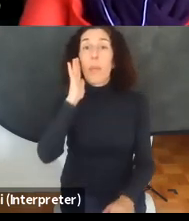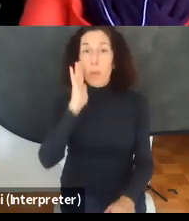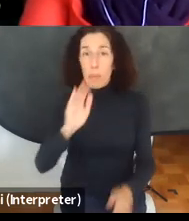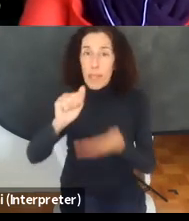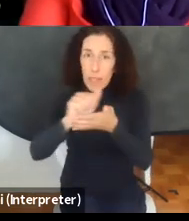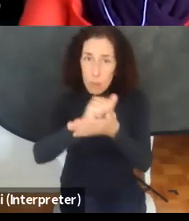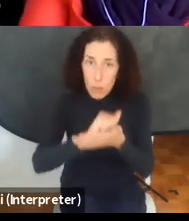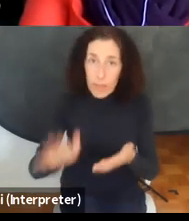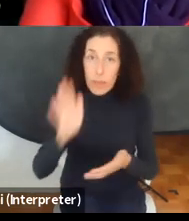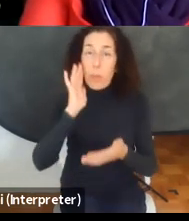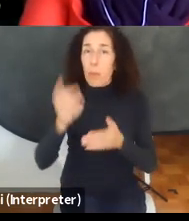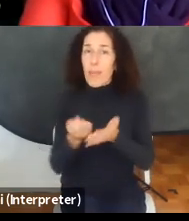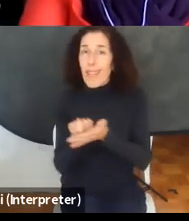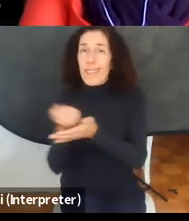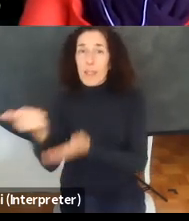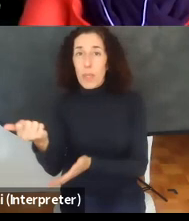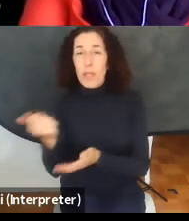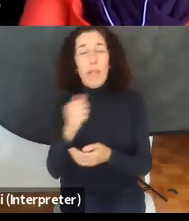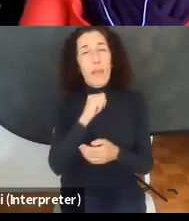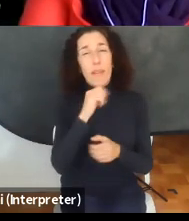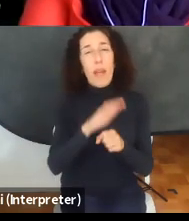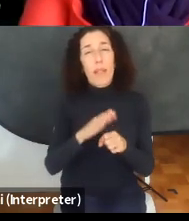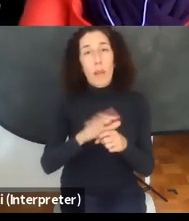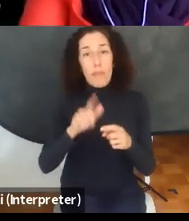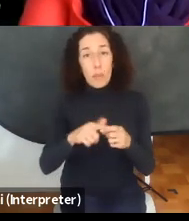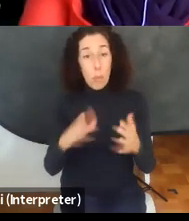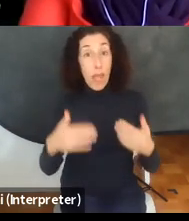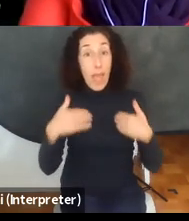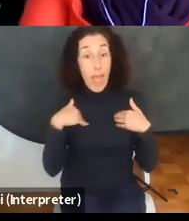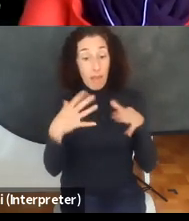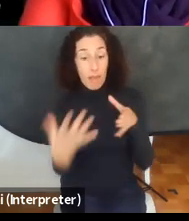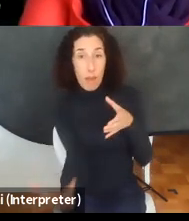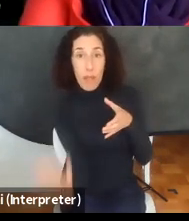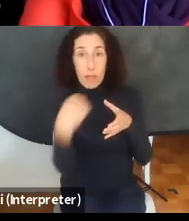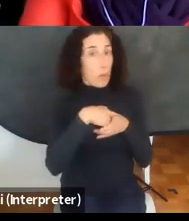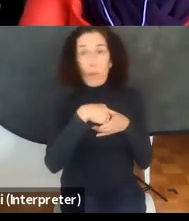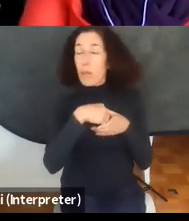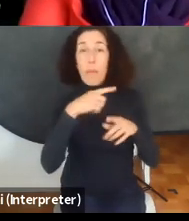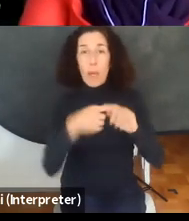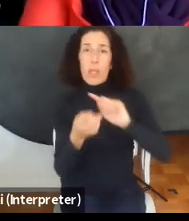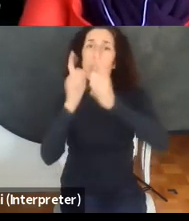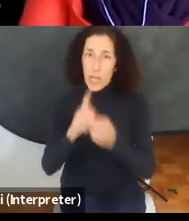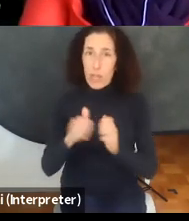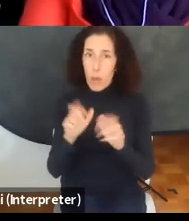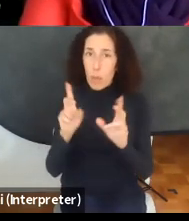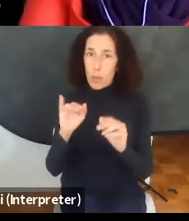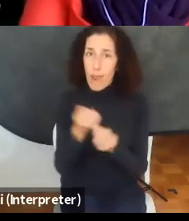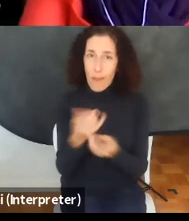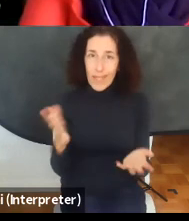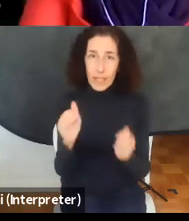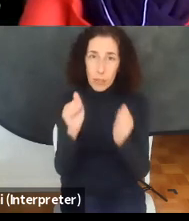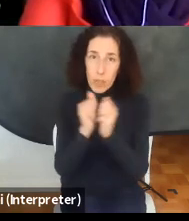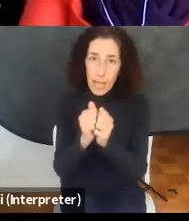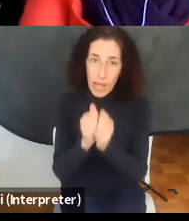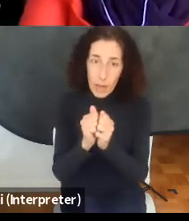to include us into things as they are. We must change the way that we do things altogether.